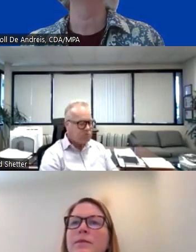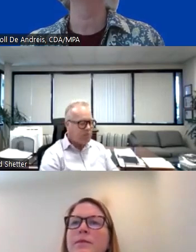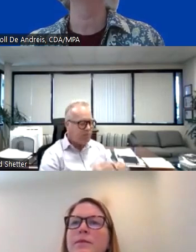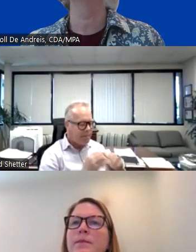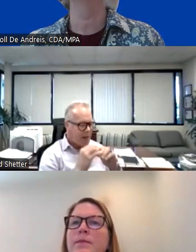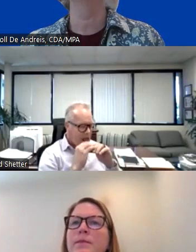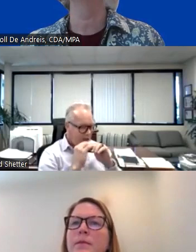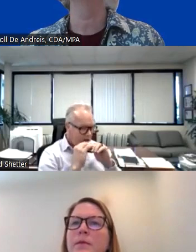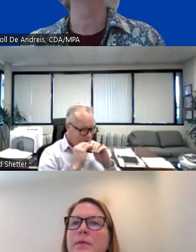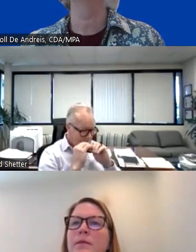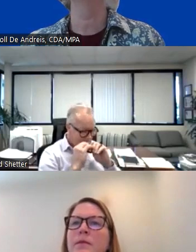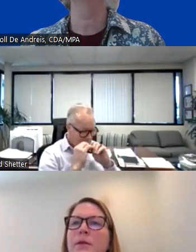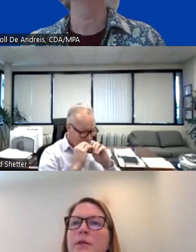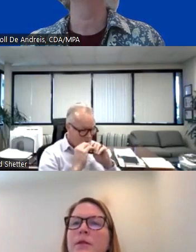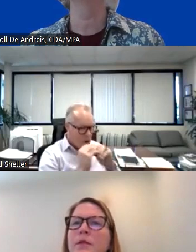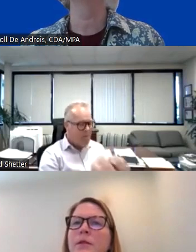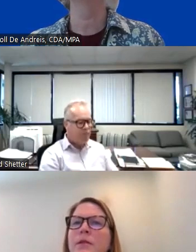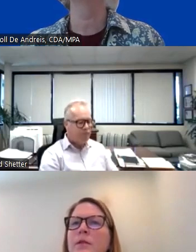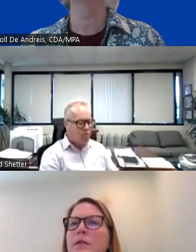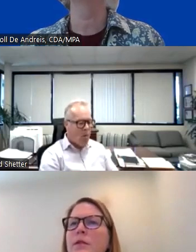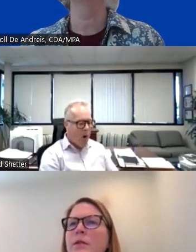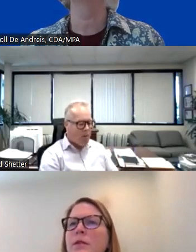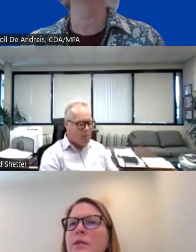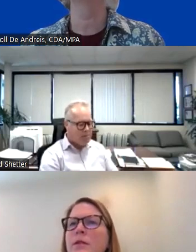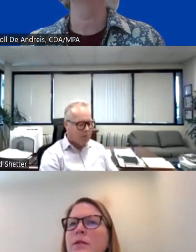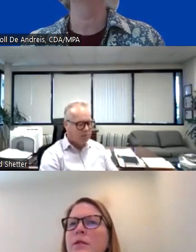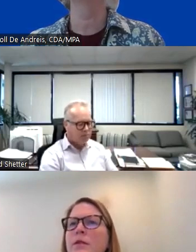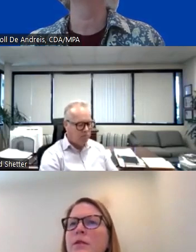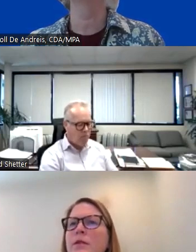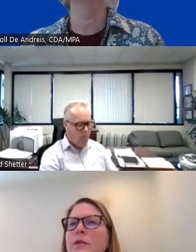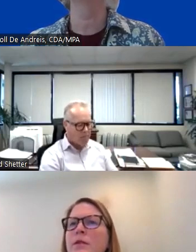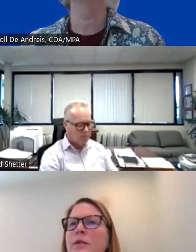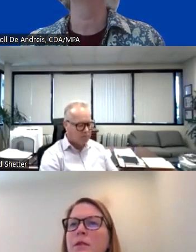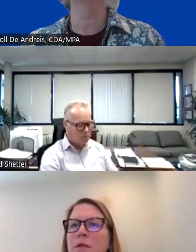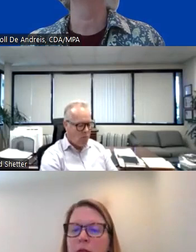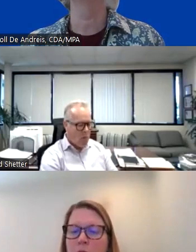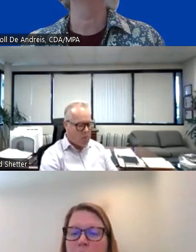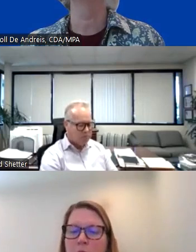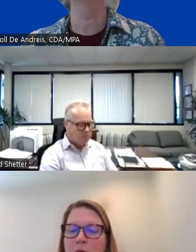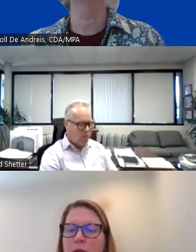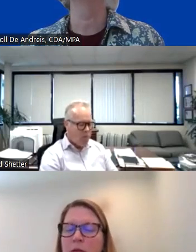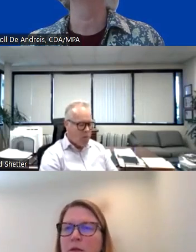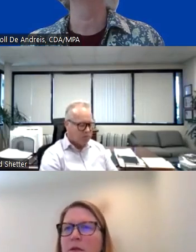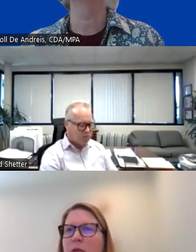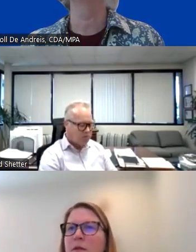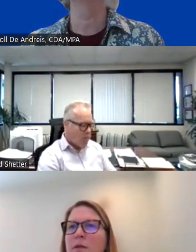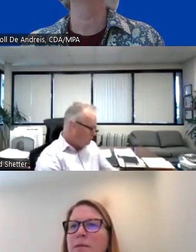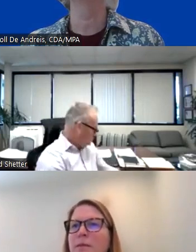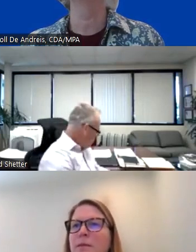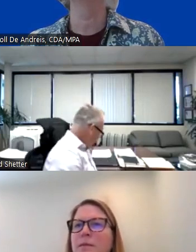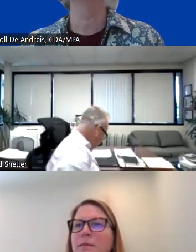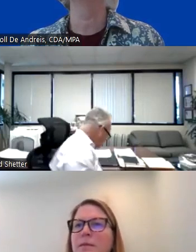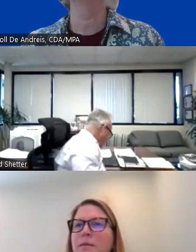system, you'd have it. That would be the true no one-stop shop. If you're applying for these 5 different programs and there's